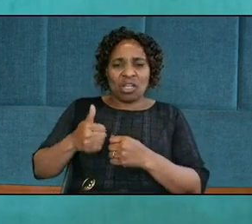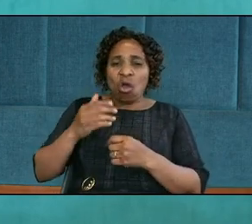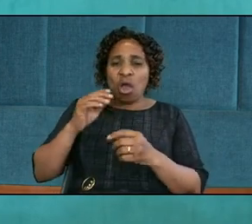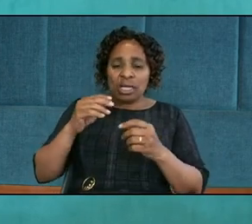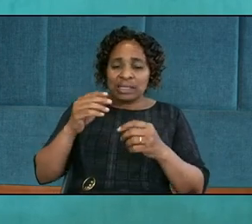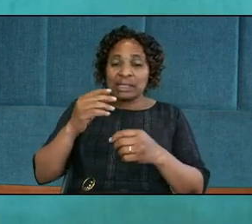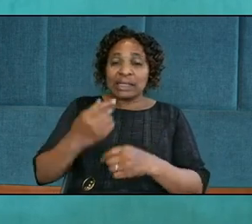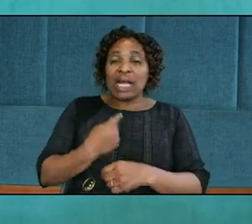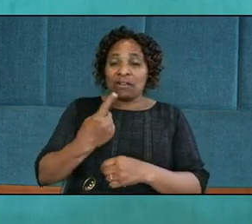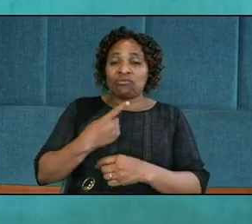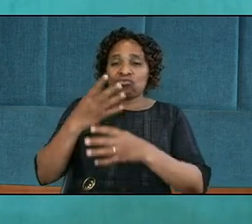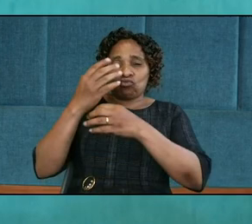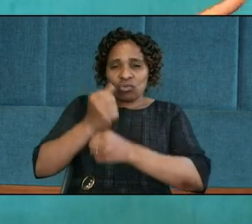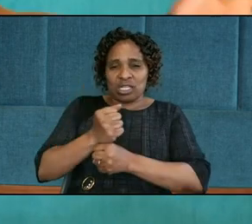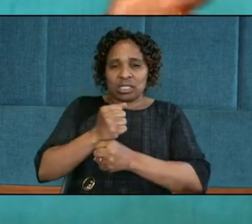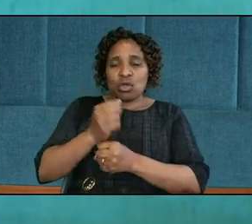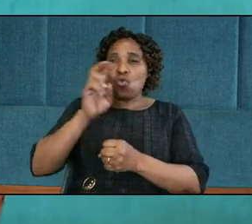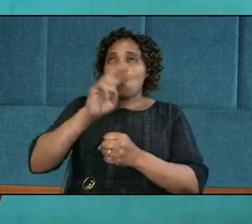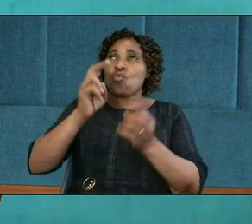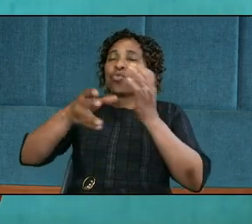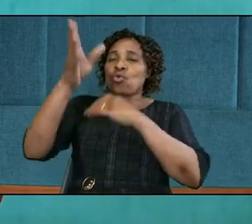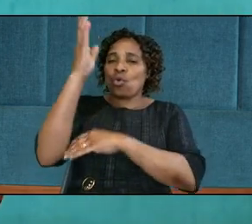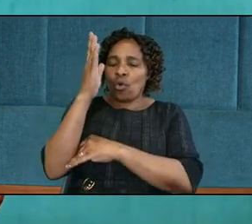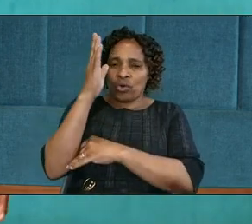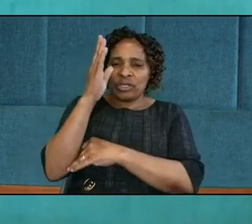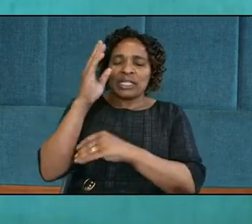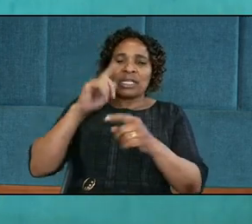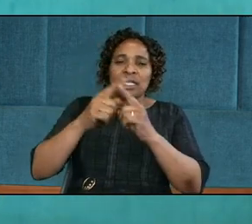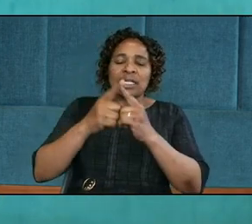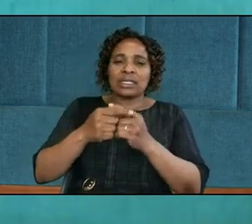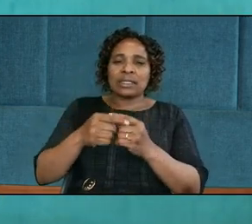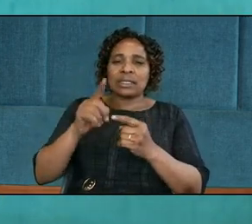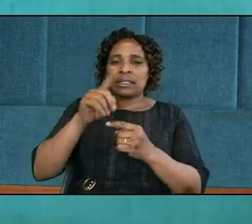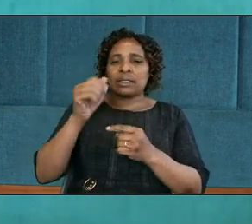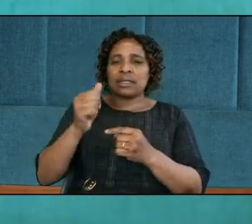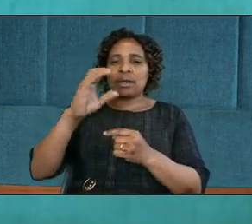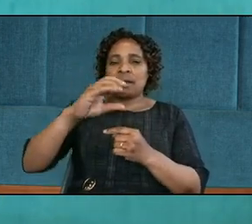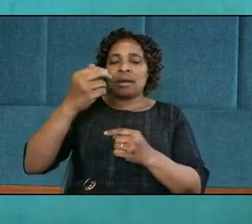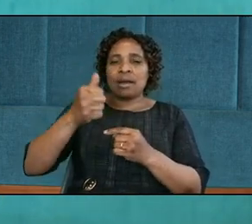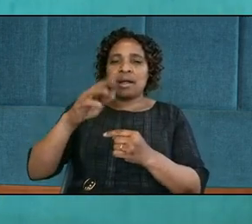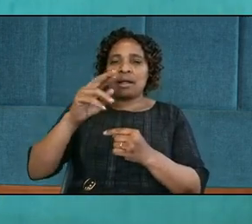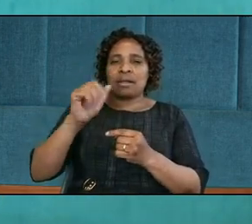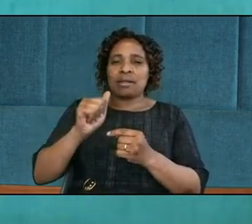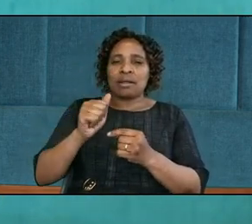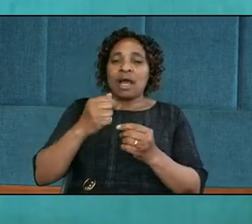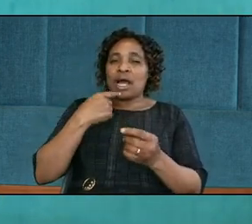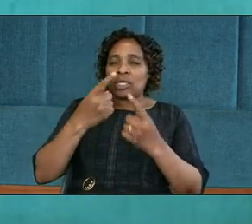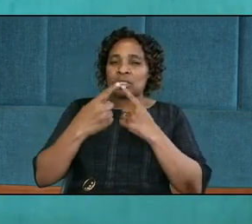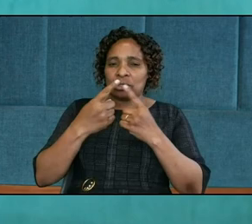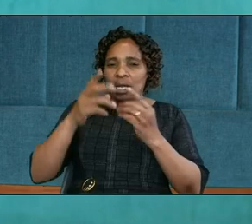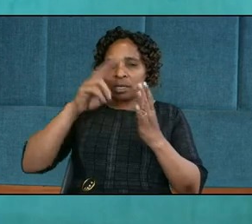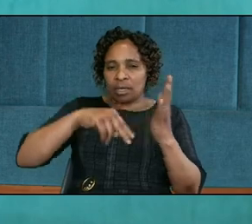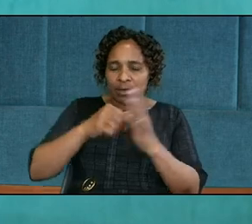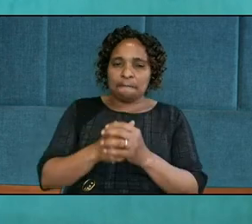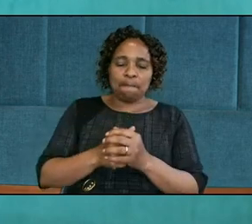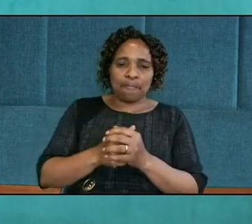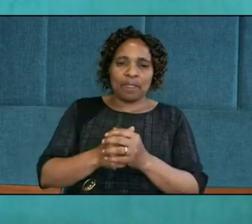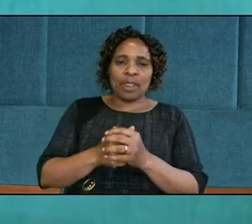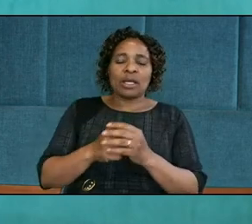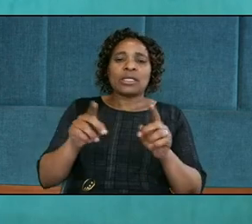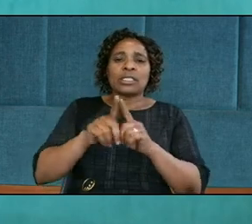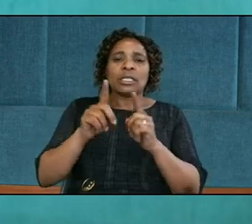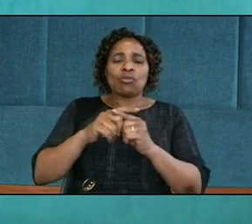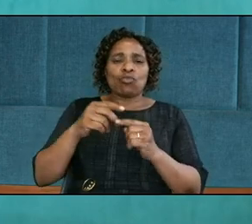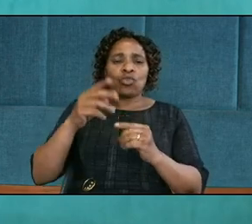self-distrust almost, you know, and to look unto God as Zeka has rightfully said. Now, Zeka, just as we